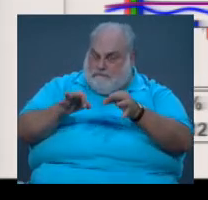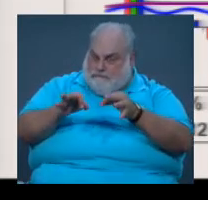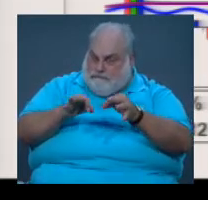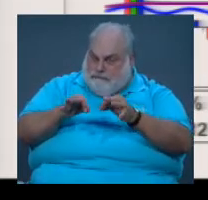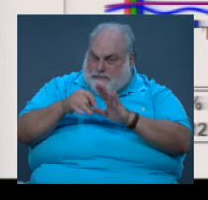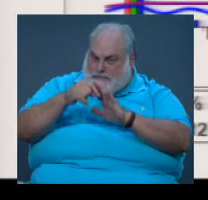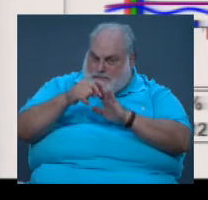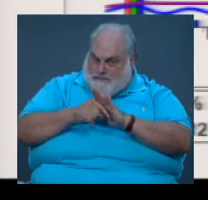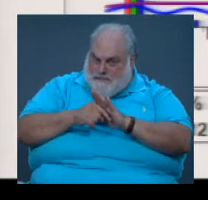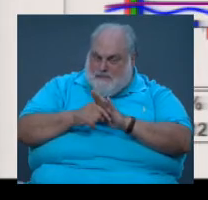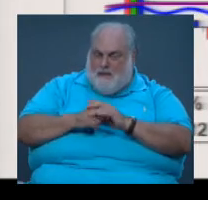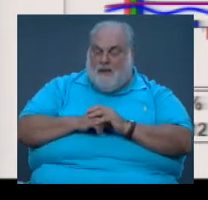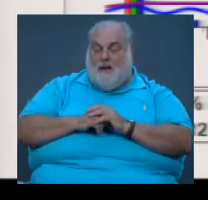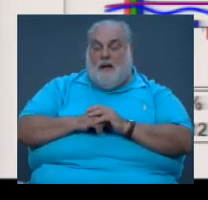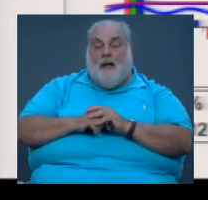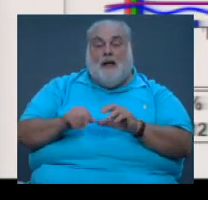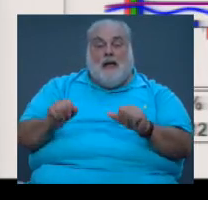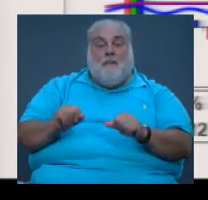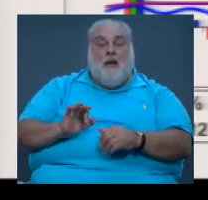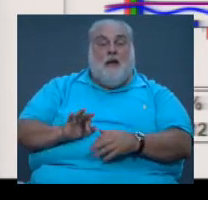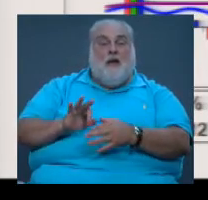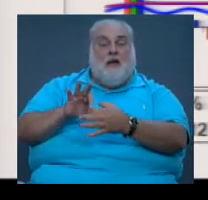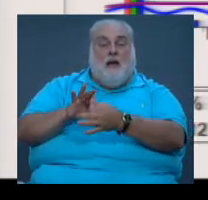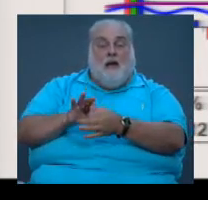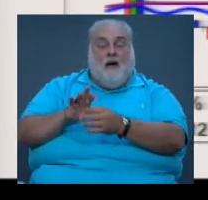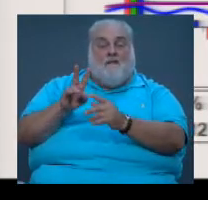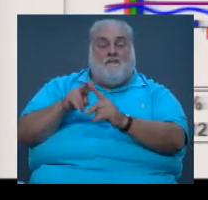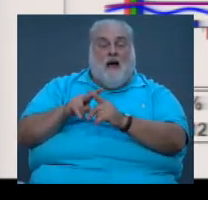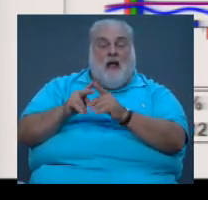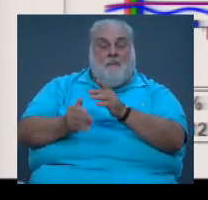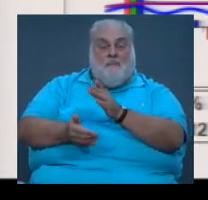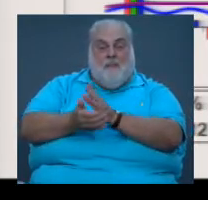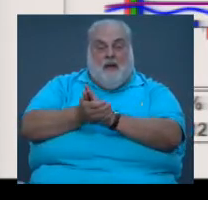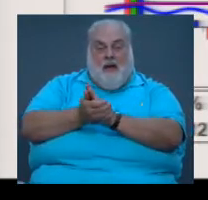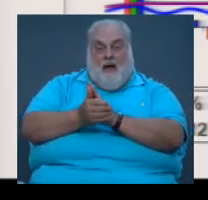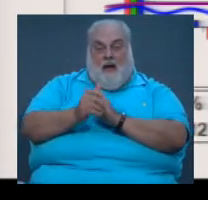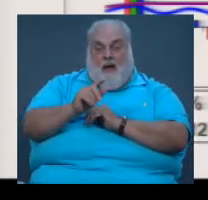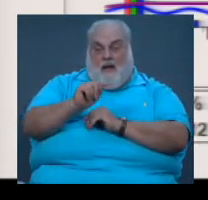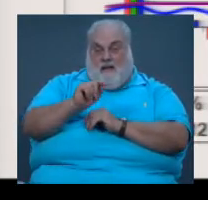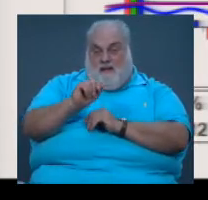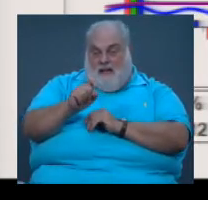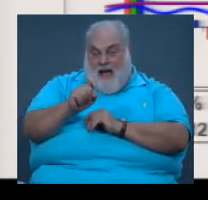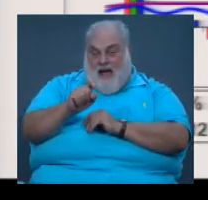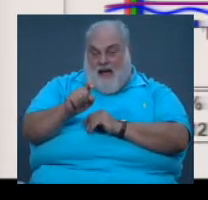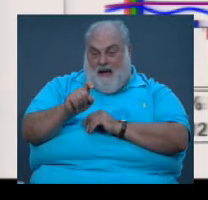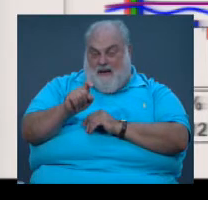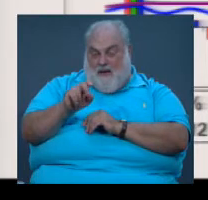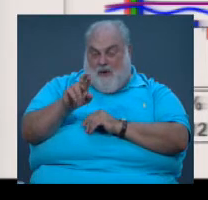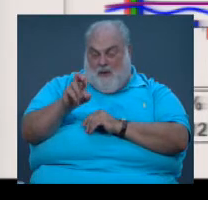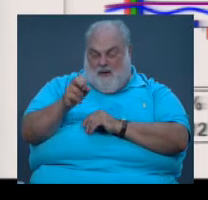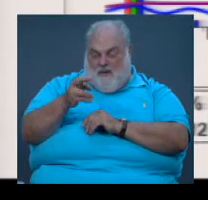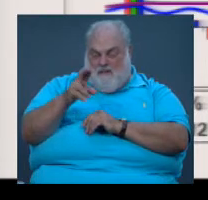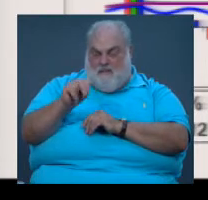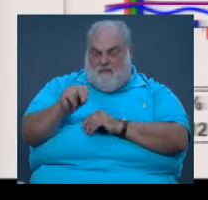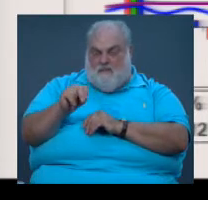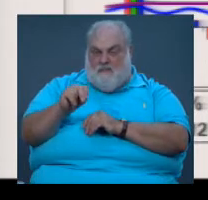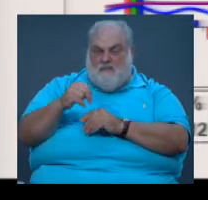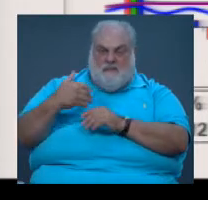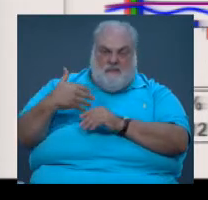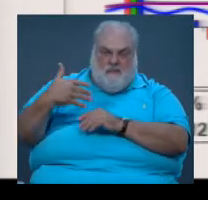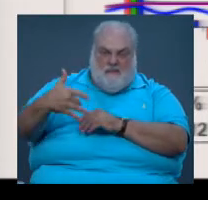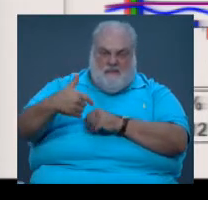could be associated with the filing of amended sales tax returns over multiple periods. If that's done by the